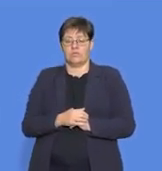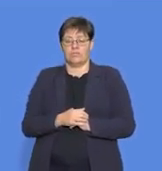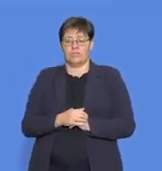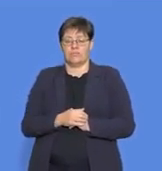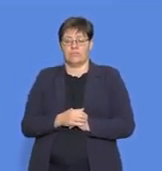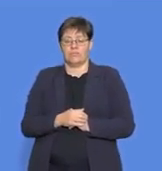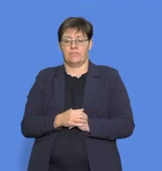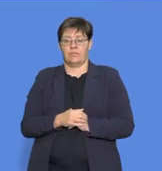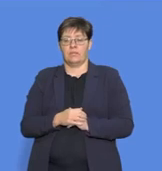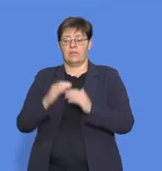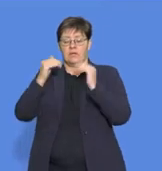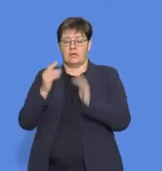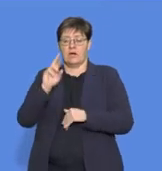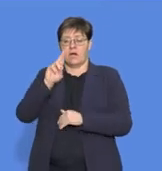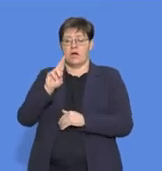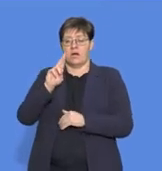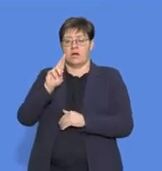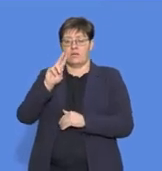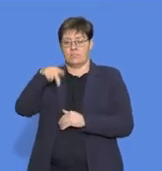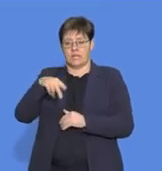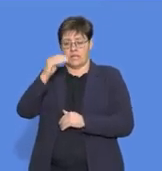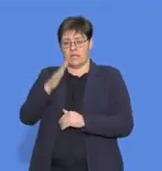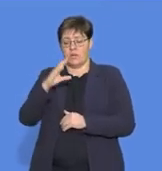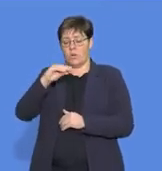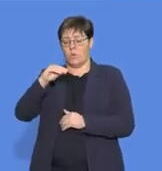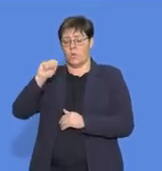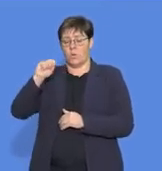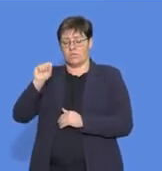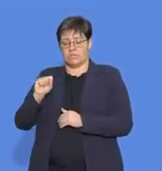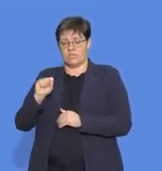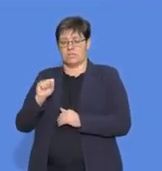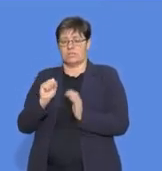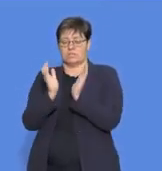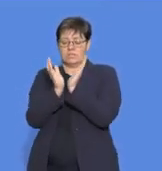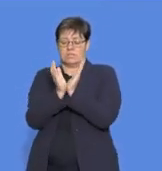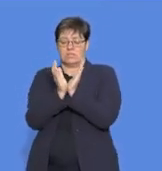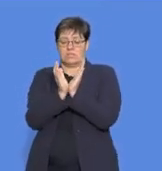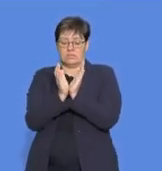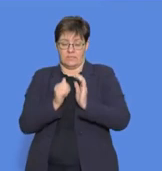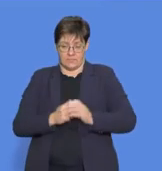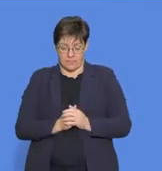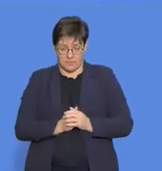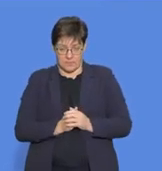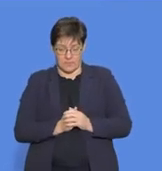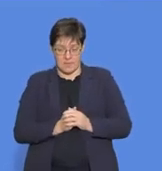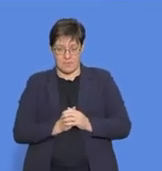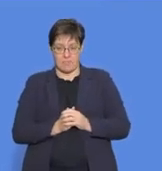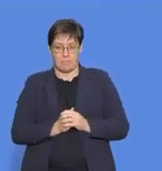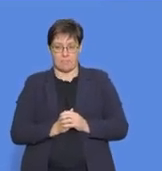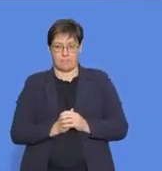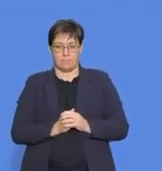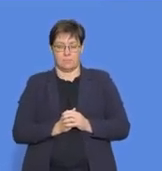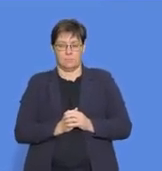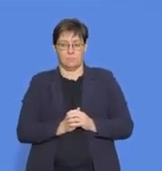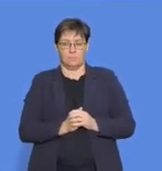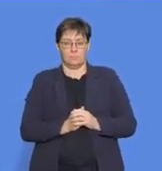PR squared minus 2PQ PR. And remember, because we started off with QR, we're going to end off with the angle across